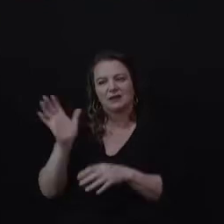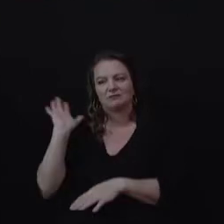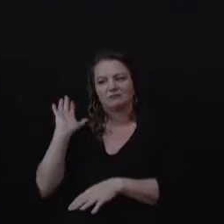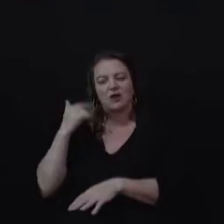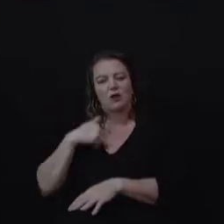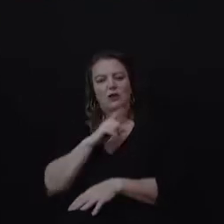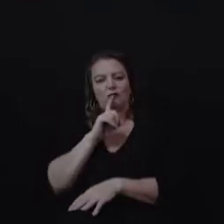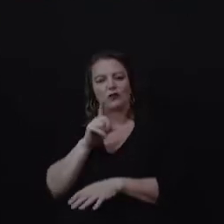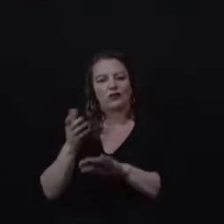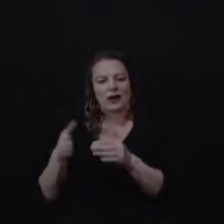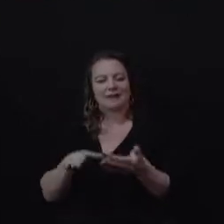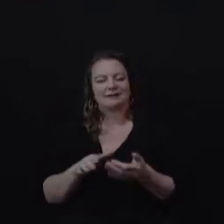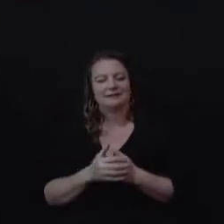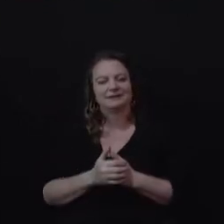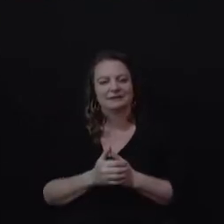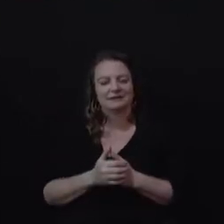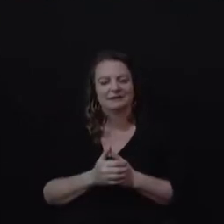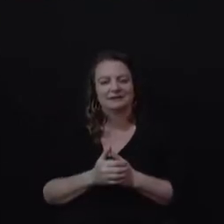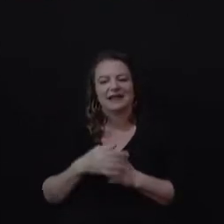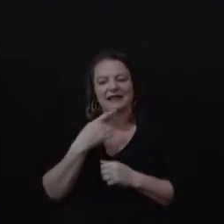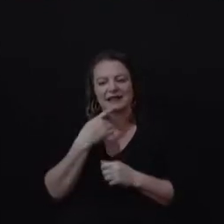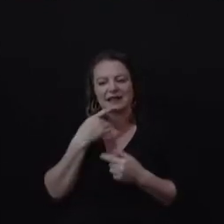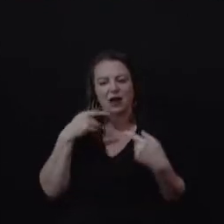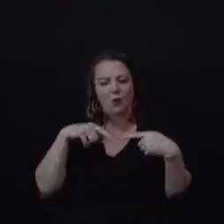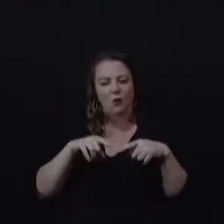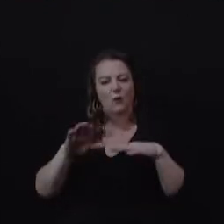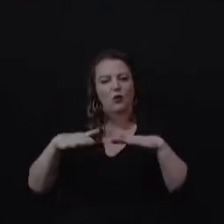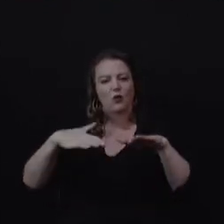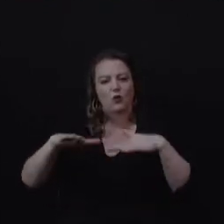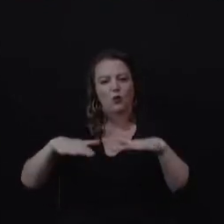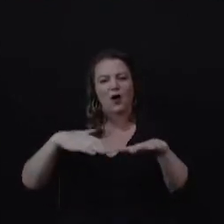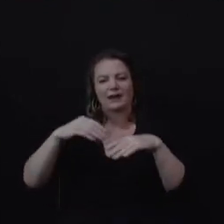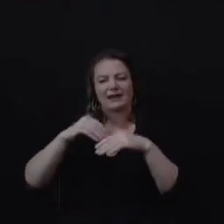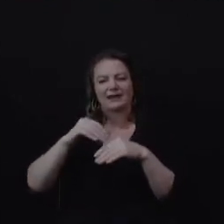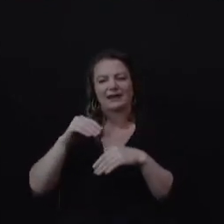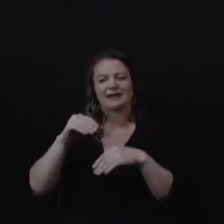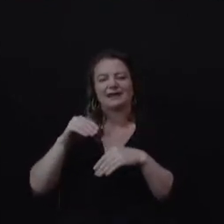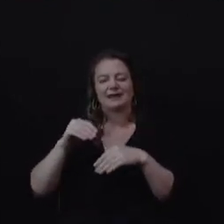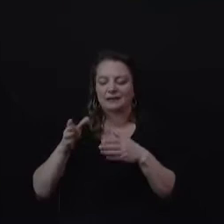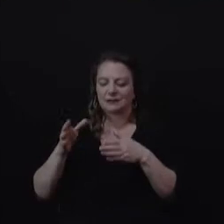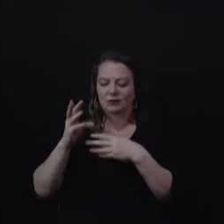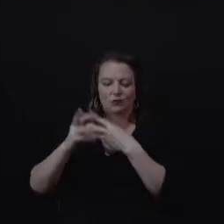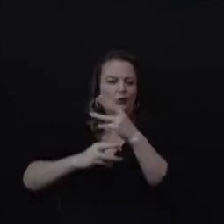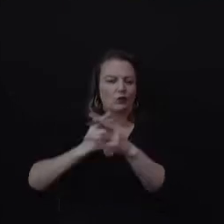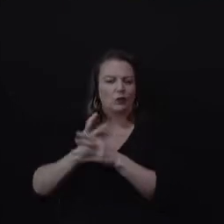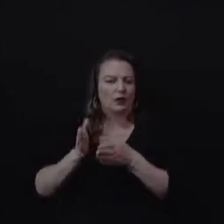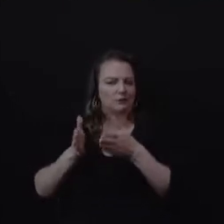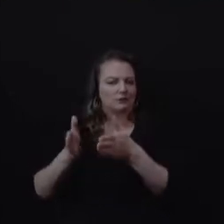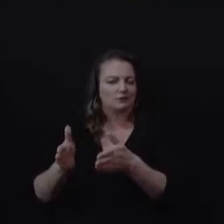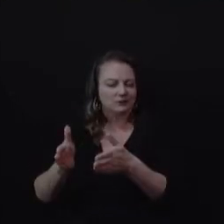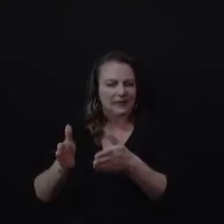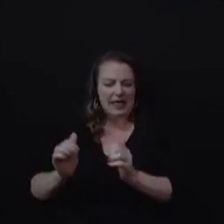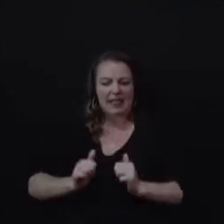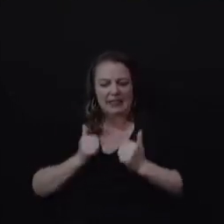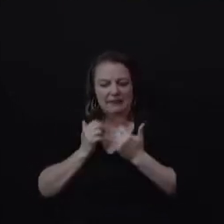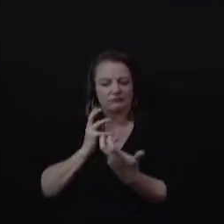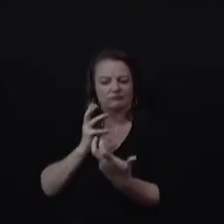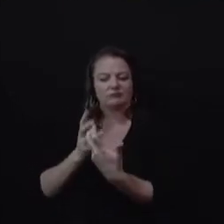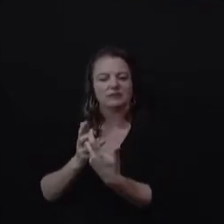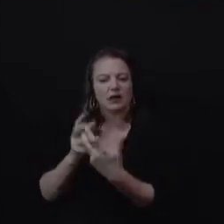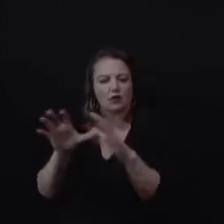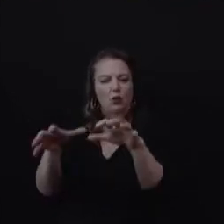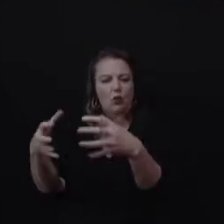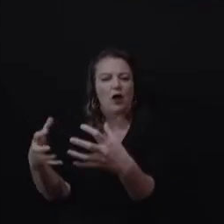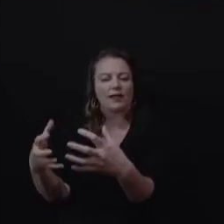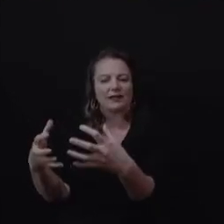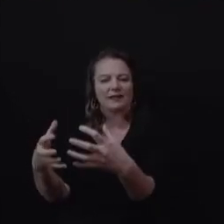were dead. He says, while we were walking in the course of the world, while we were living like the world lives,